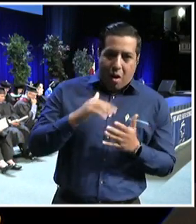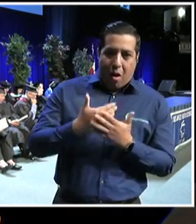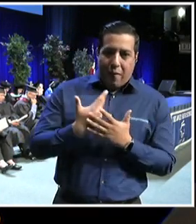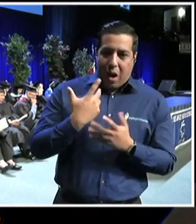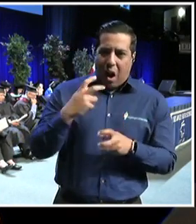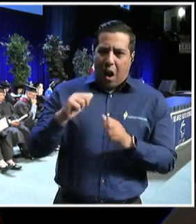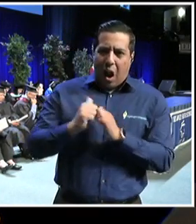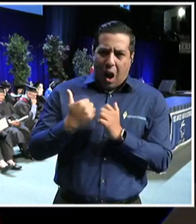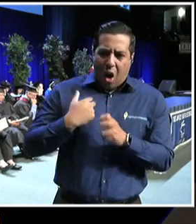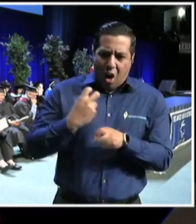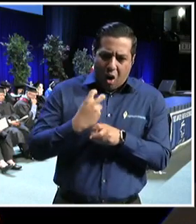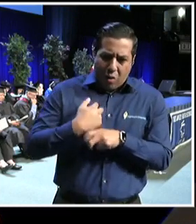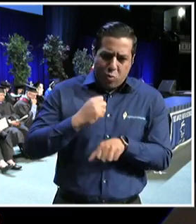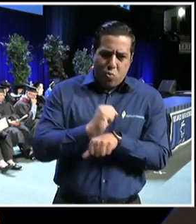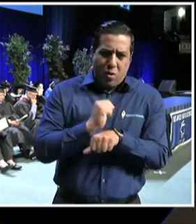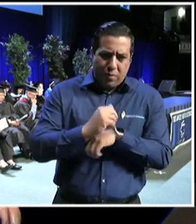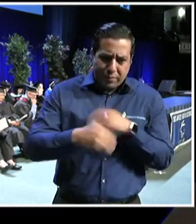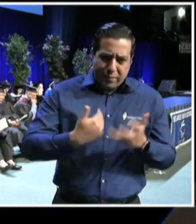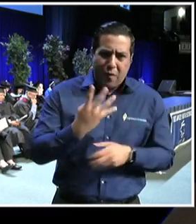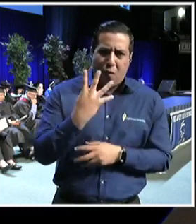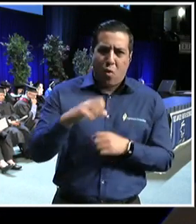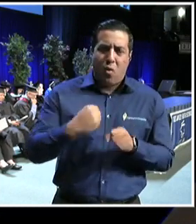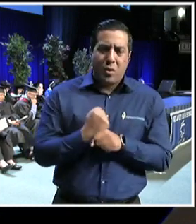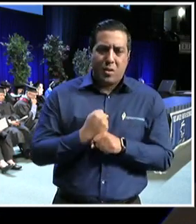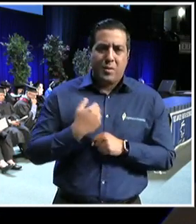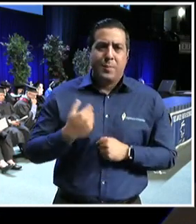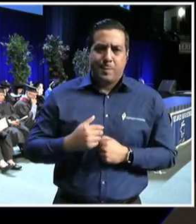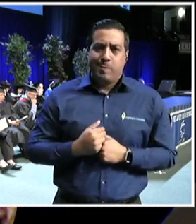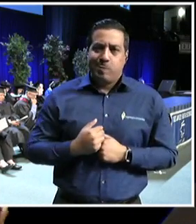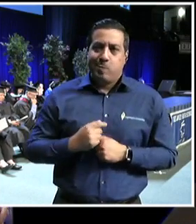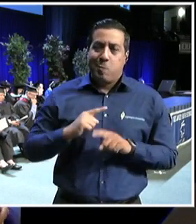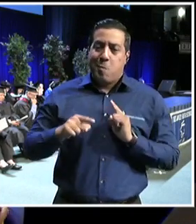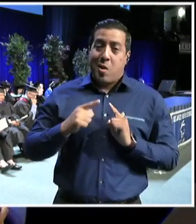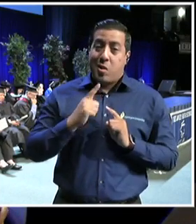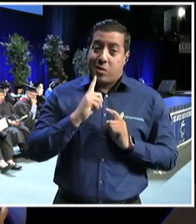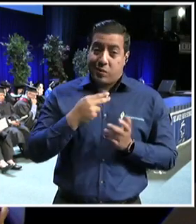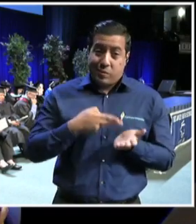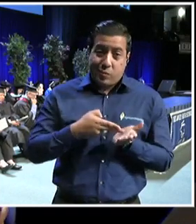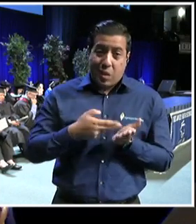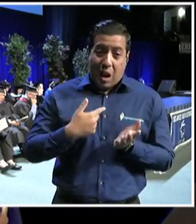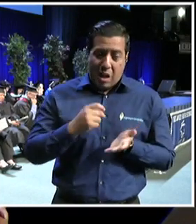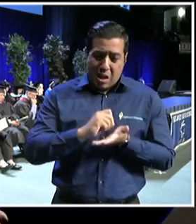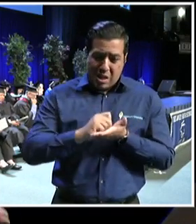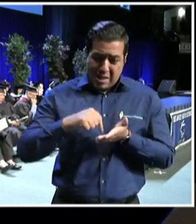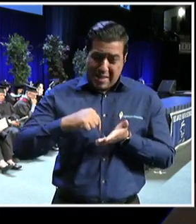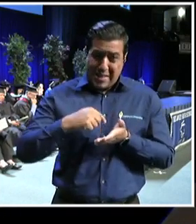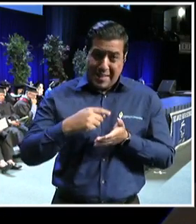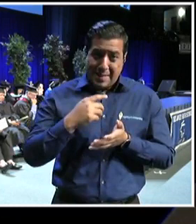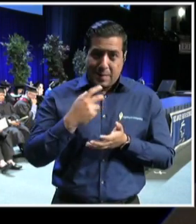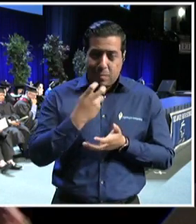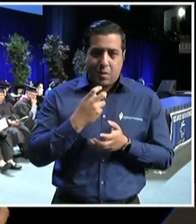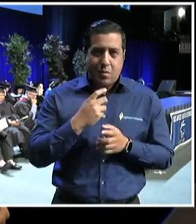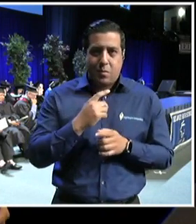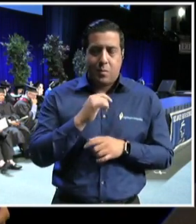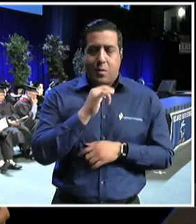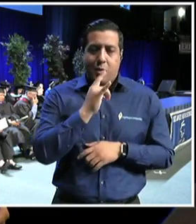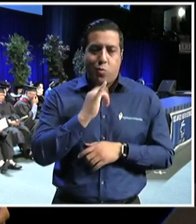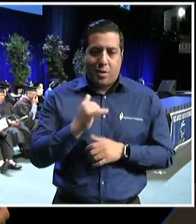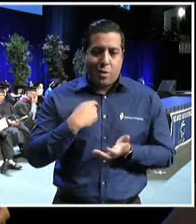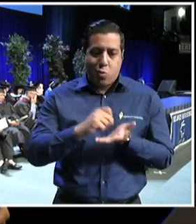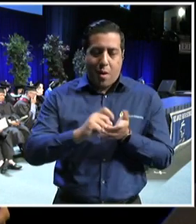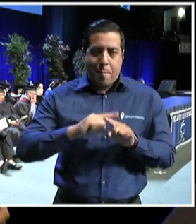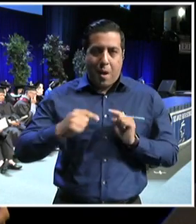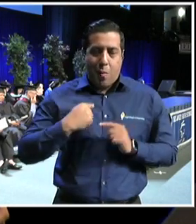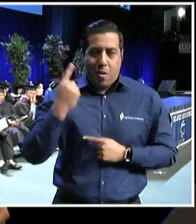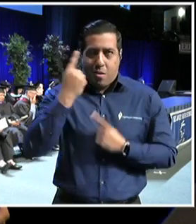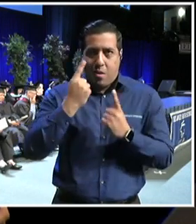have worked these past 4 years. And honestly, as I was writing the speech at, I was just thinking